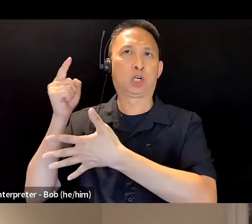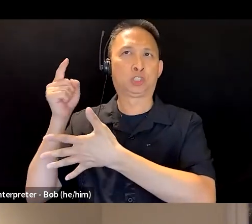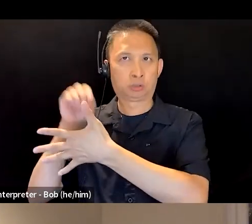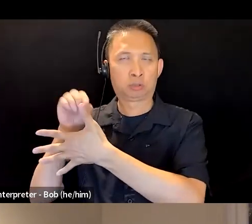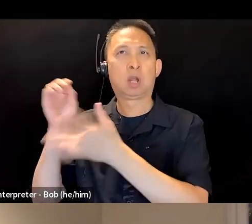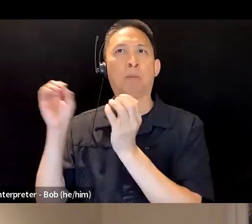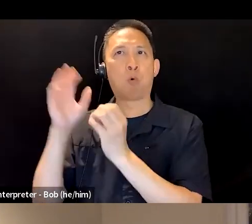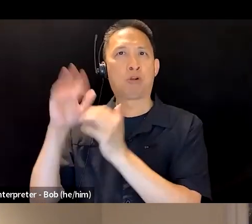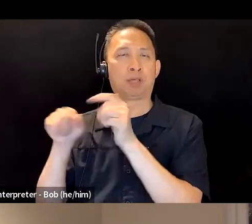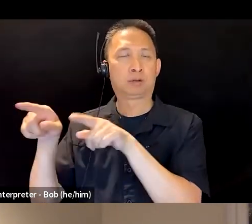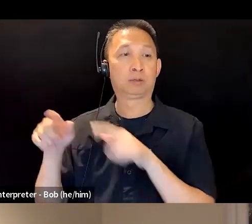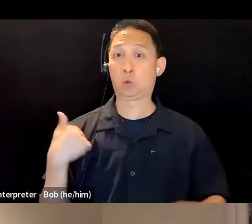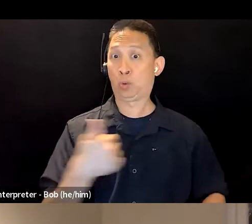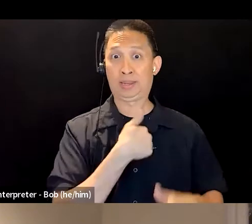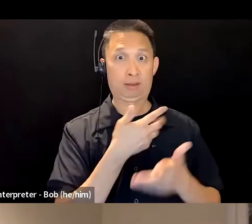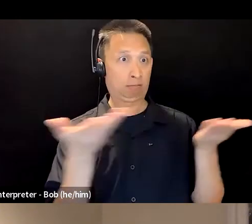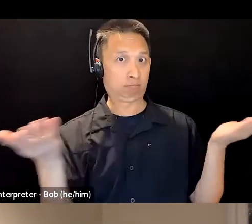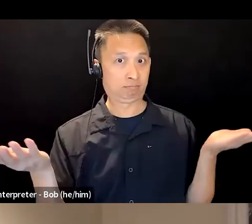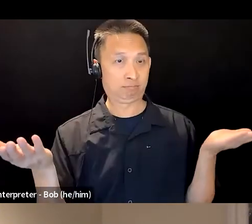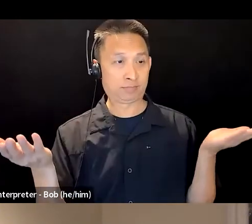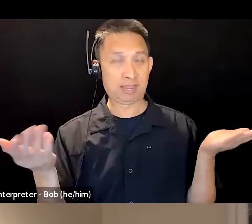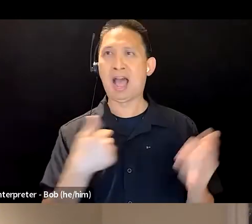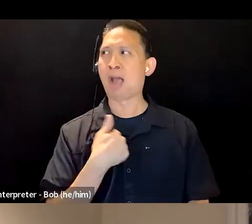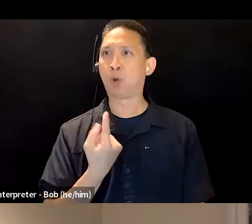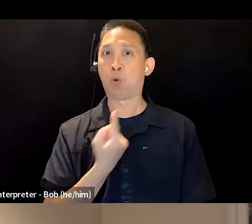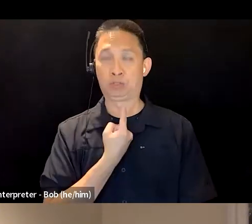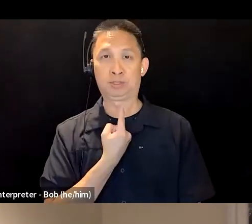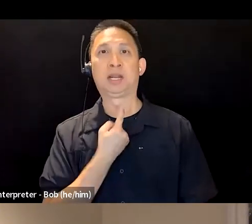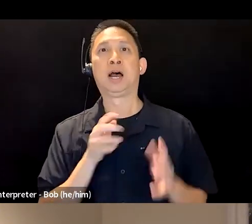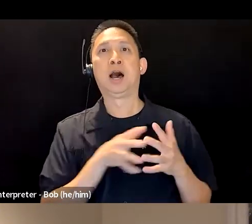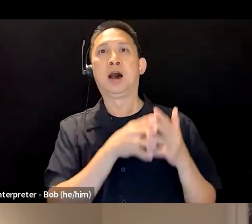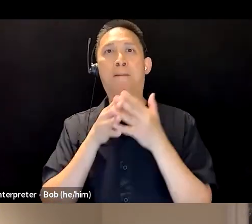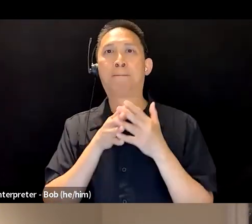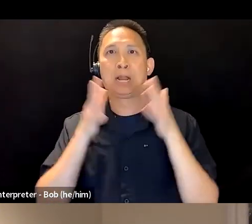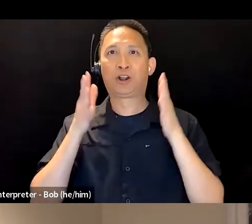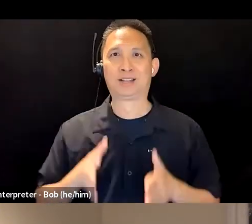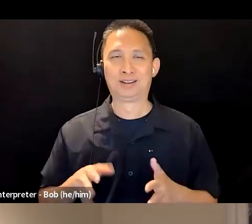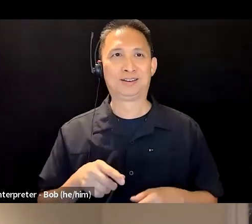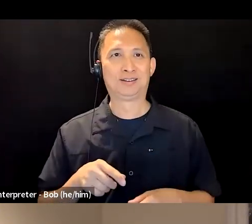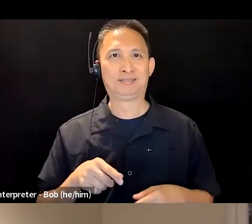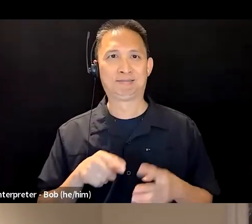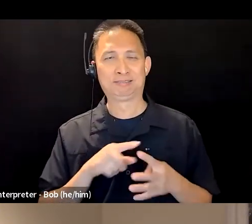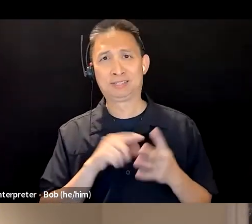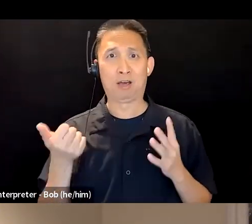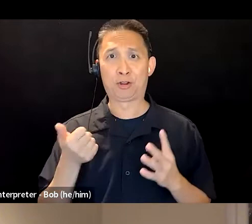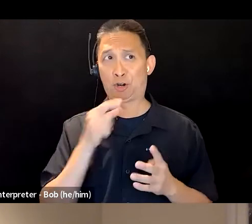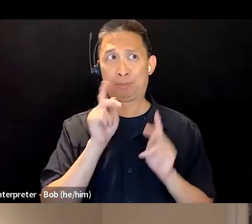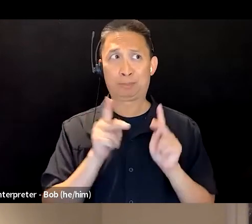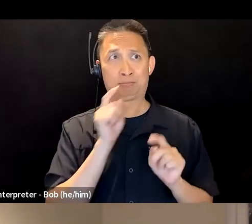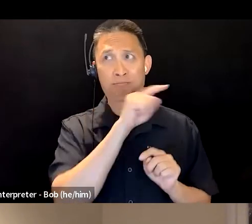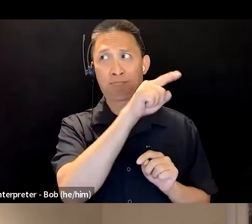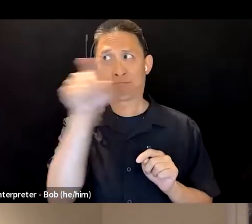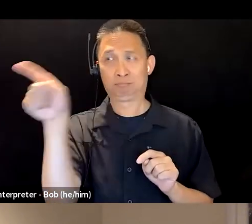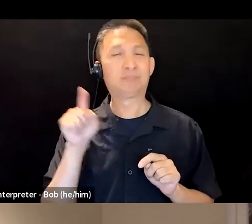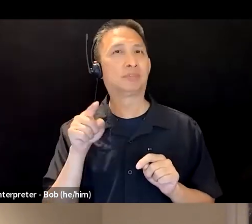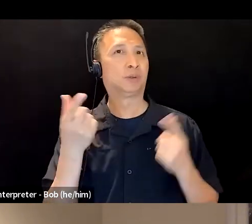cohort of documentary filmmakers. I happen to be the only American in there. Everybody else I talk to is